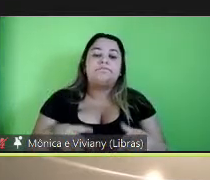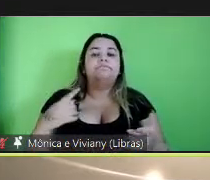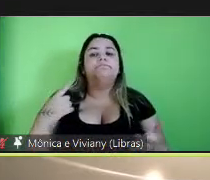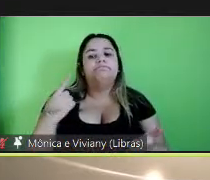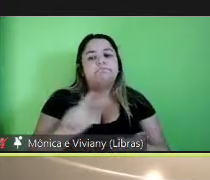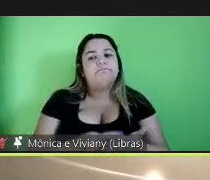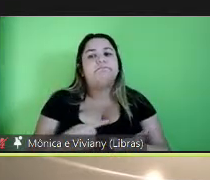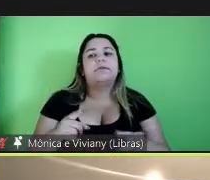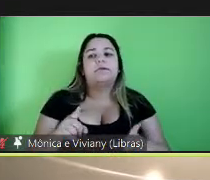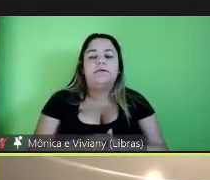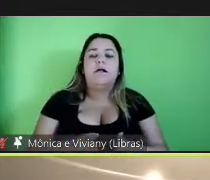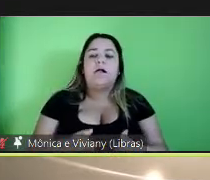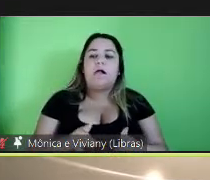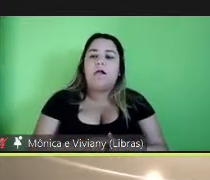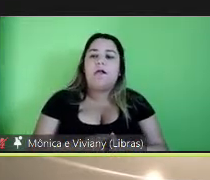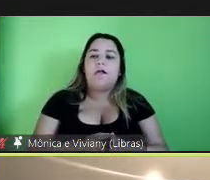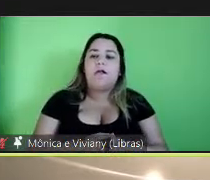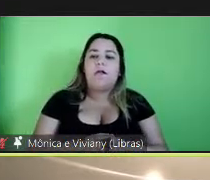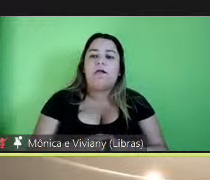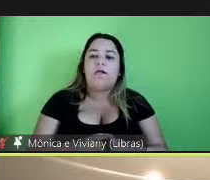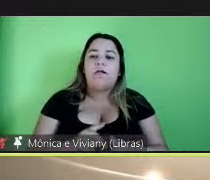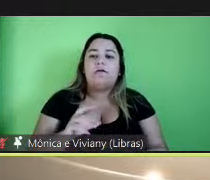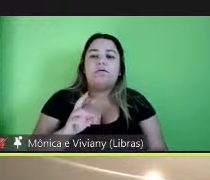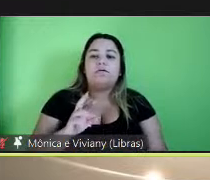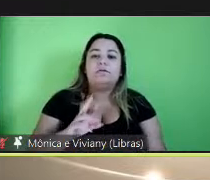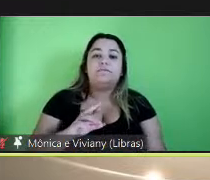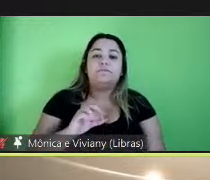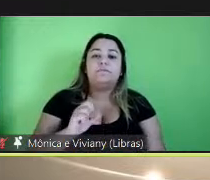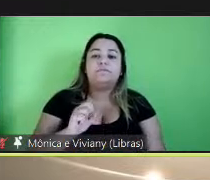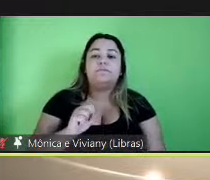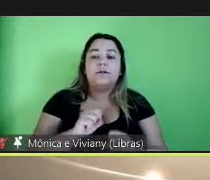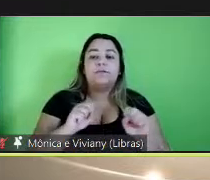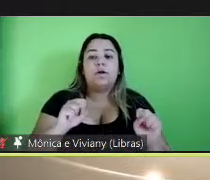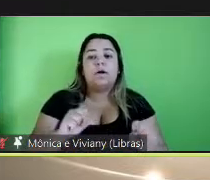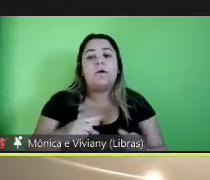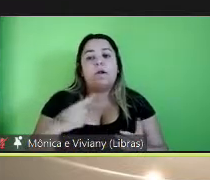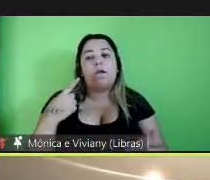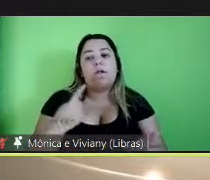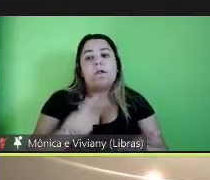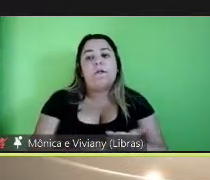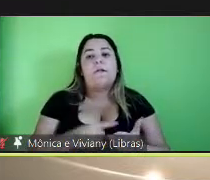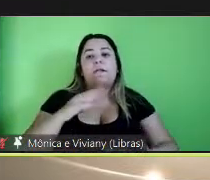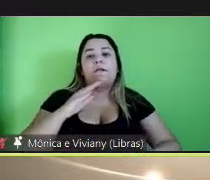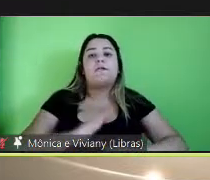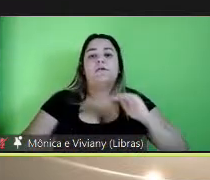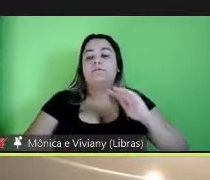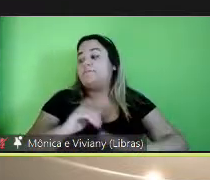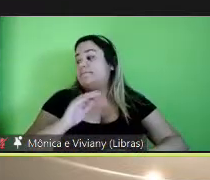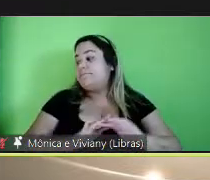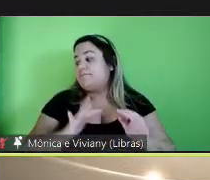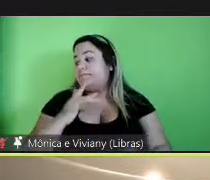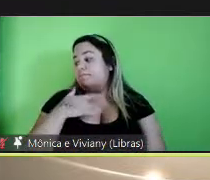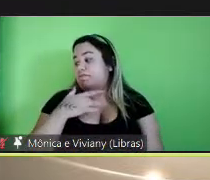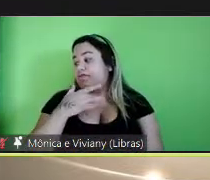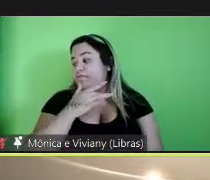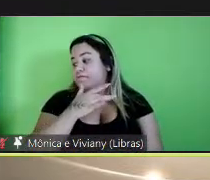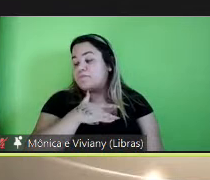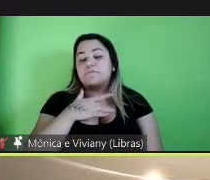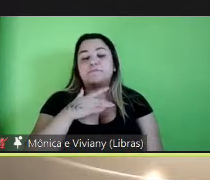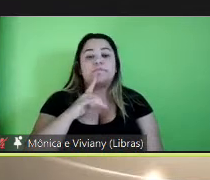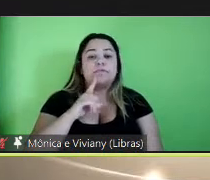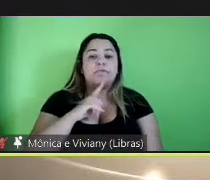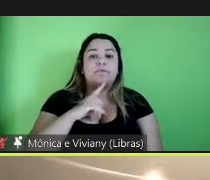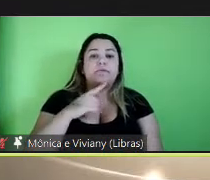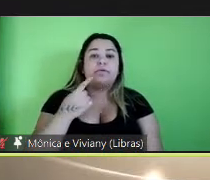quick fix, and that many of the actions sit outside of public health, and we are reliant on a partnership approach